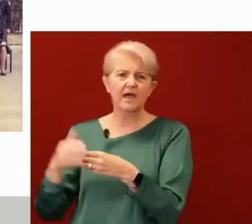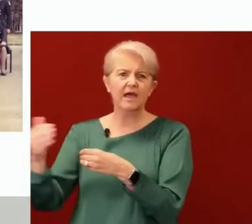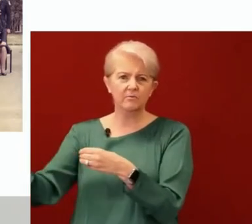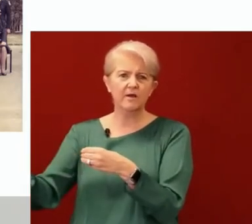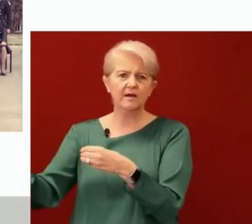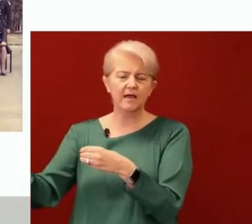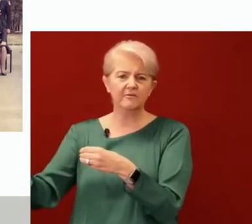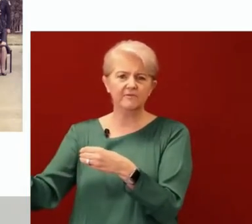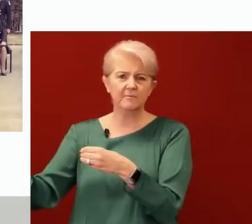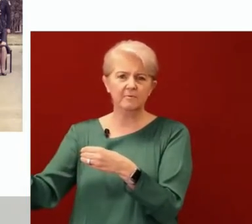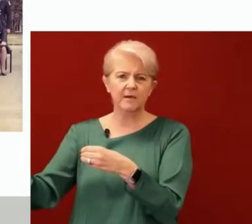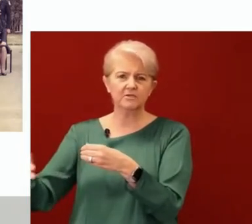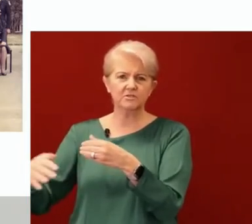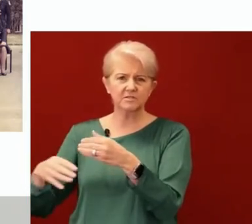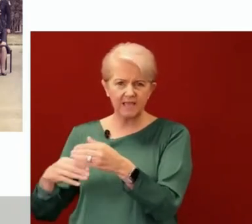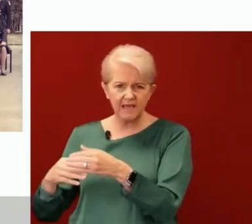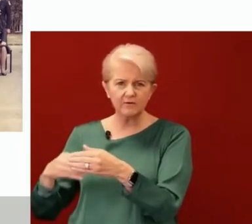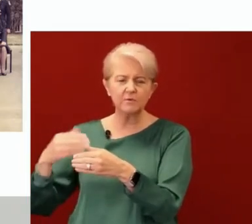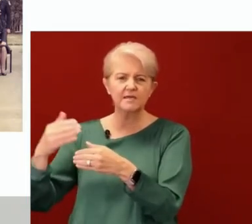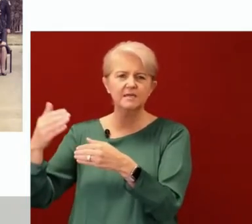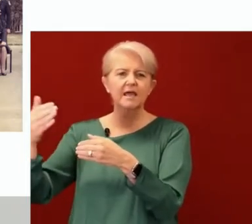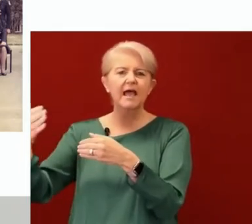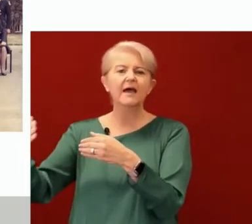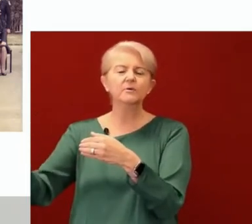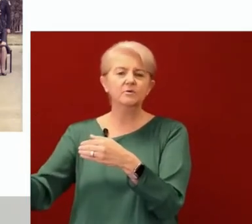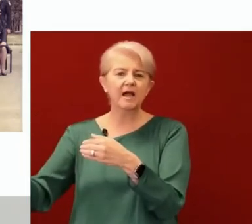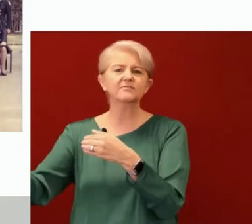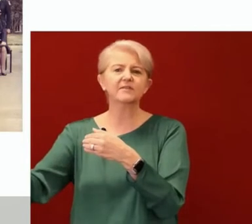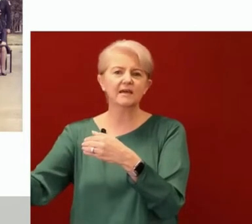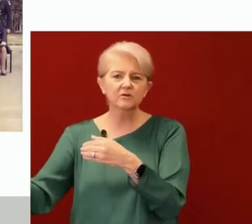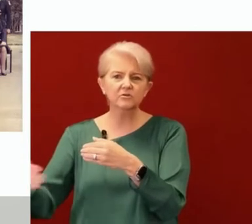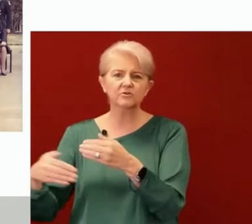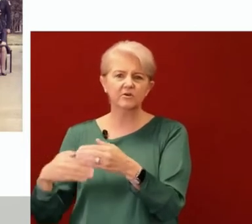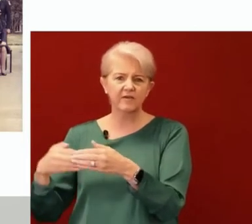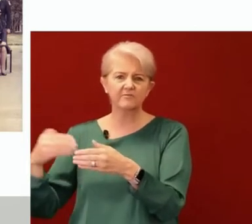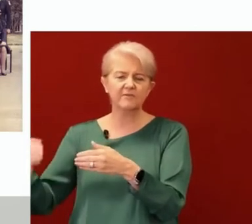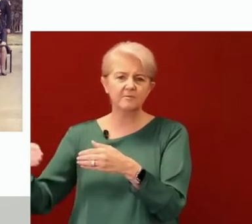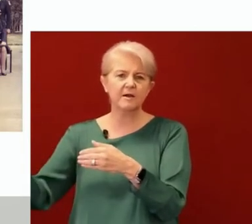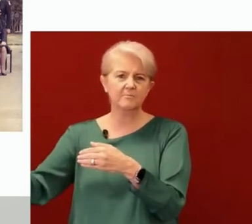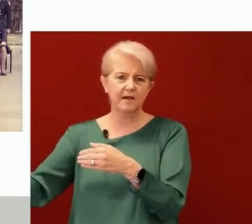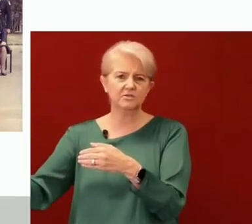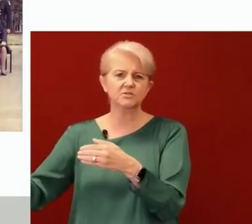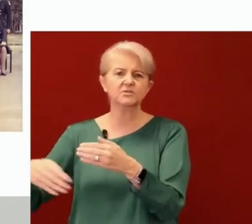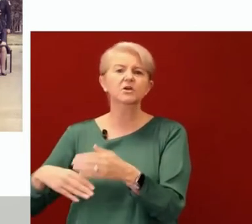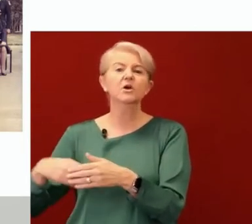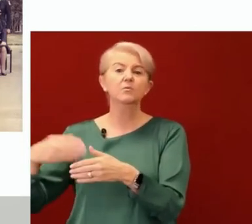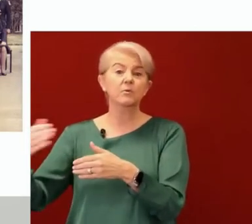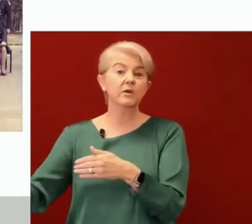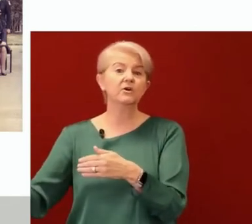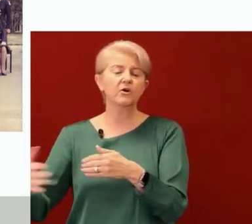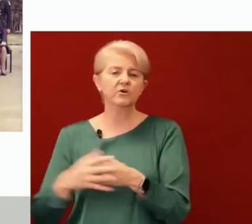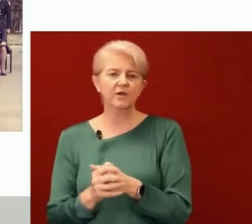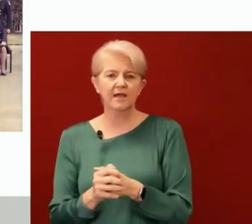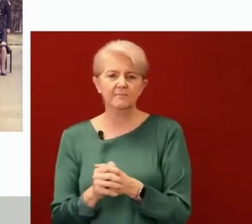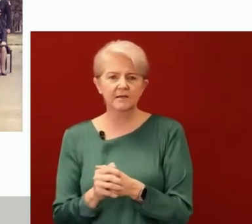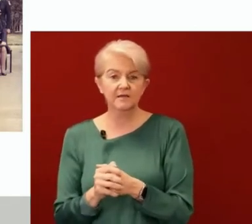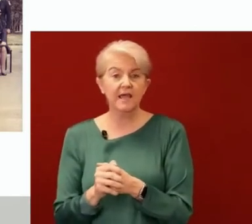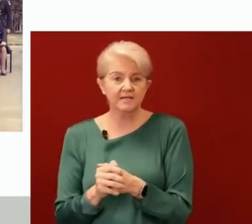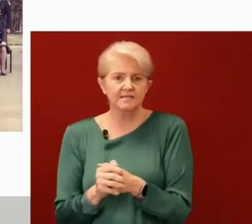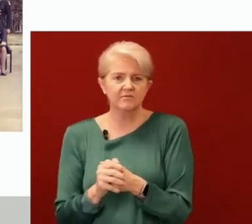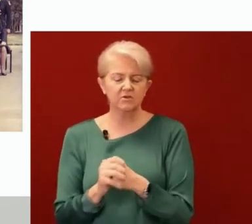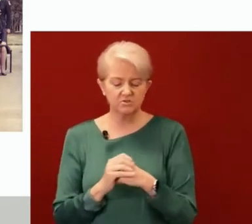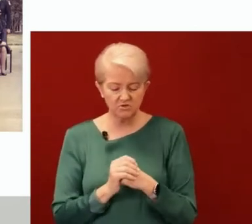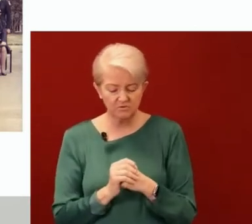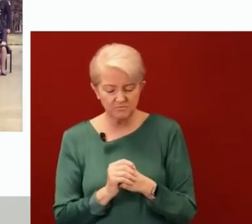for our female patients? How do we look after the health of our female patients when we go